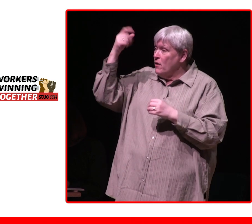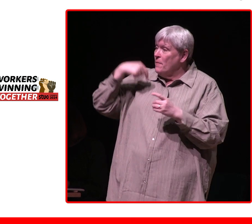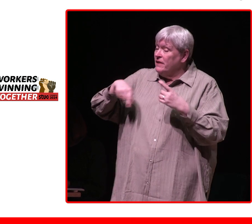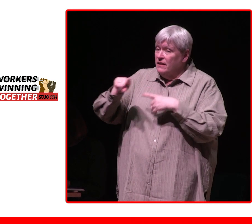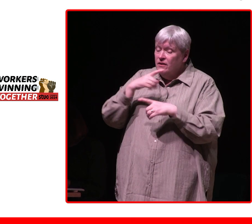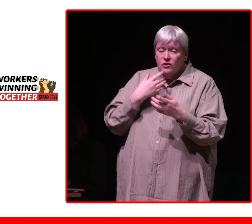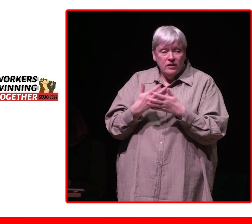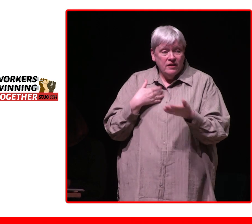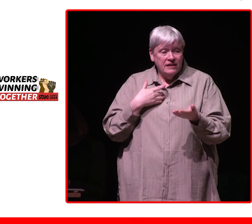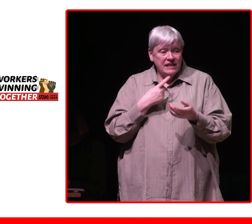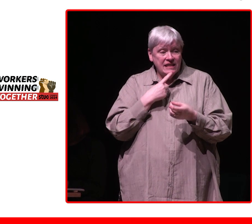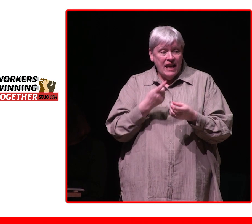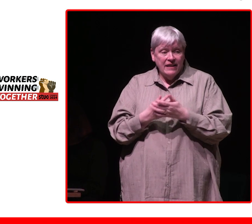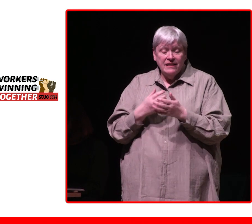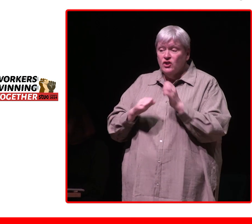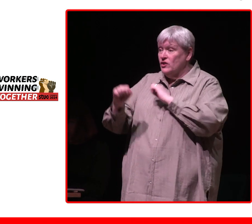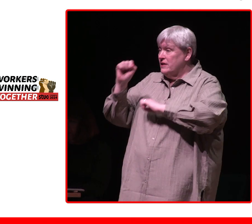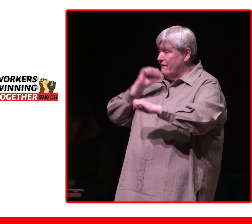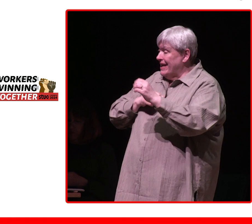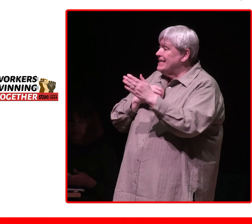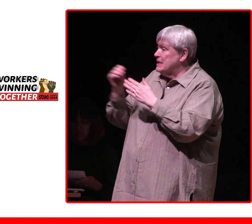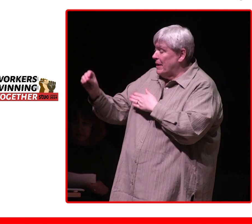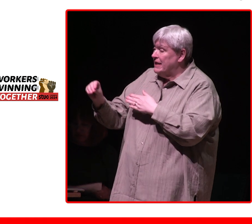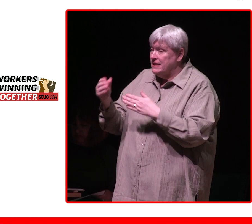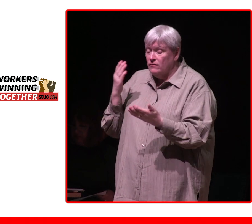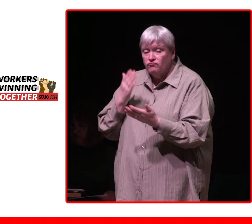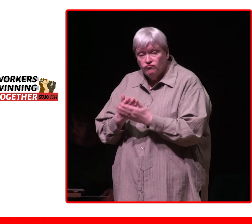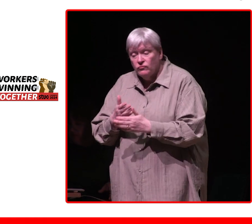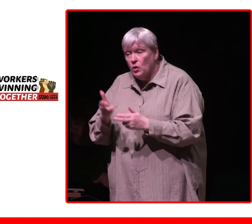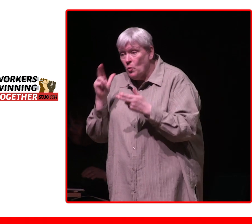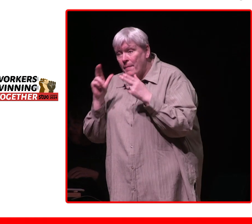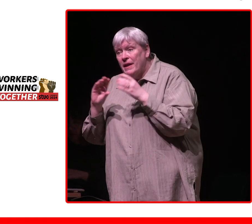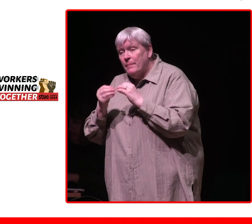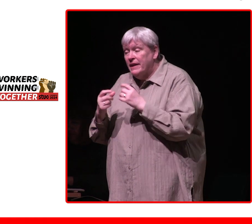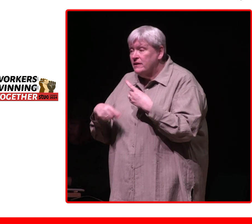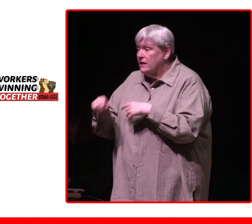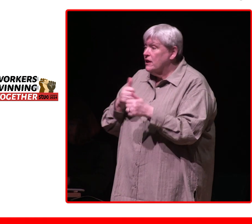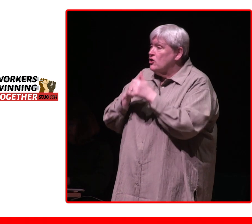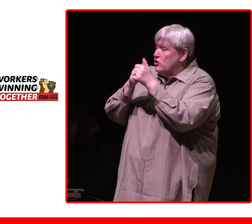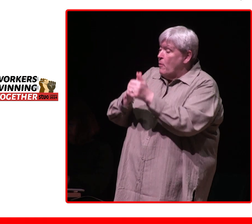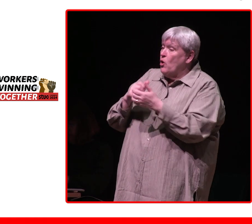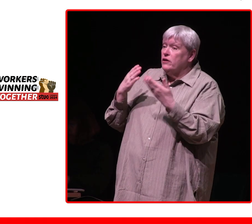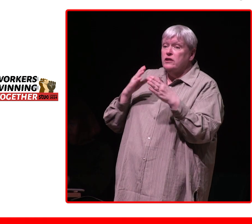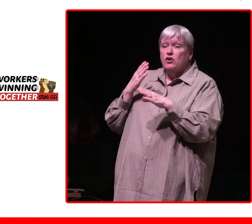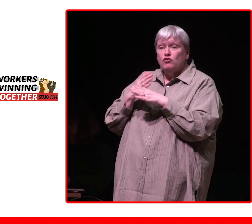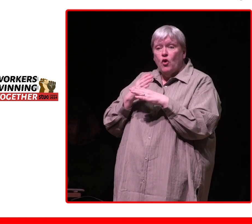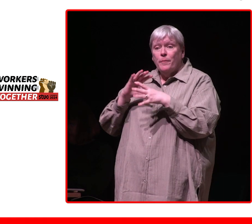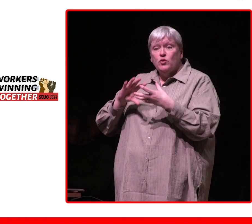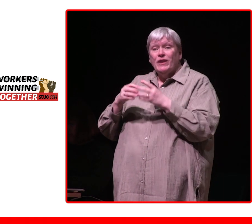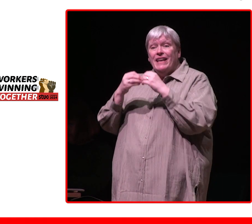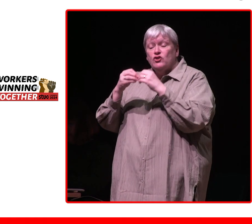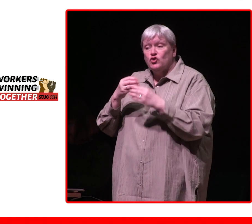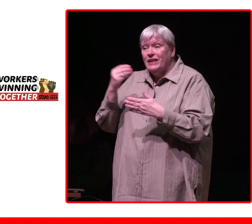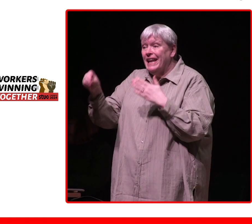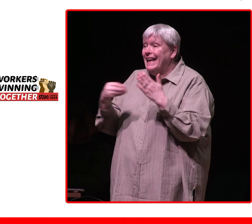Governments have long claimed that spending on defence and weapons manufacturing supports job creation and economic development.